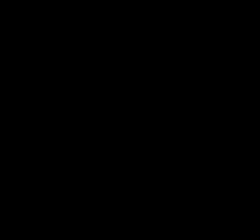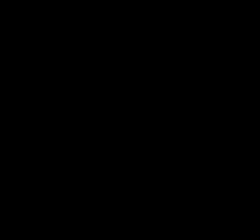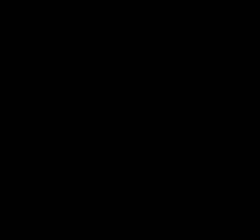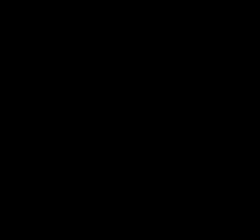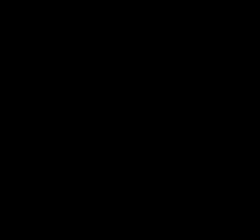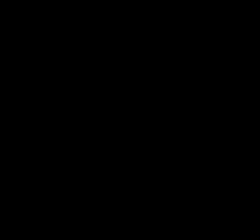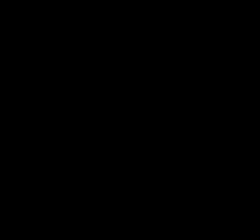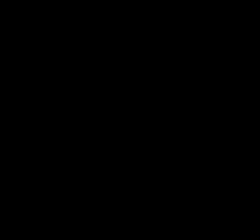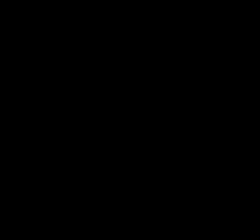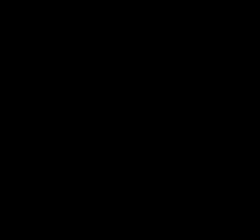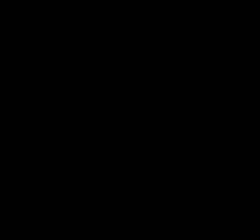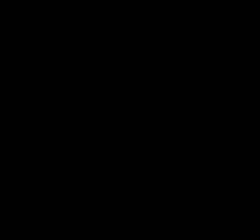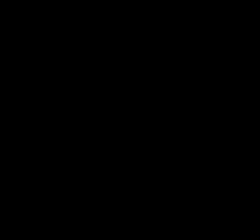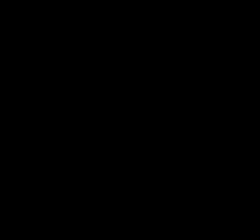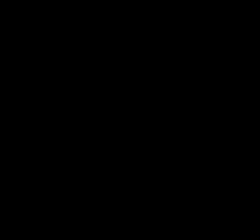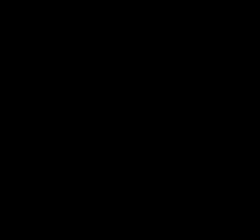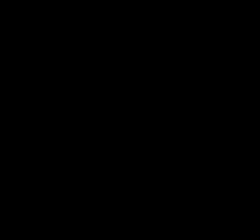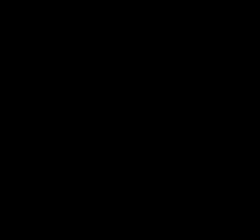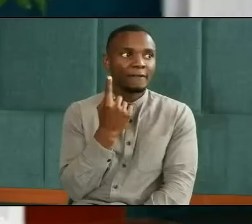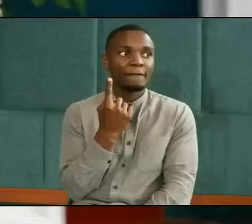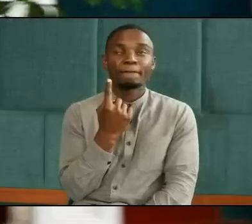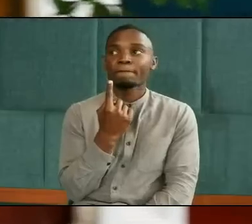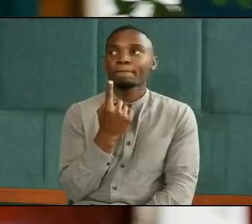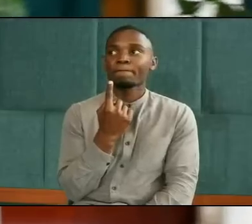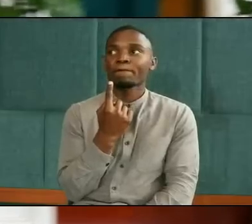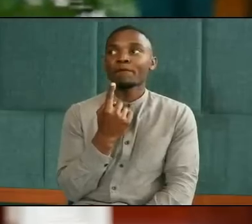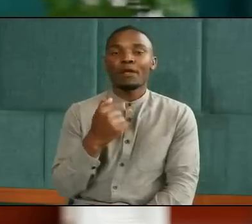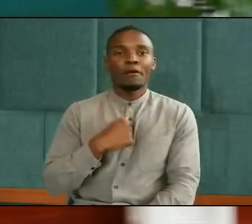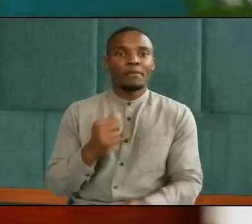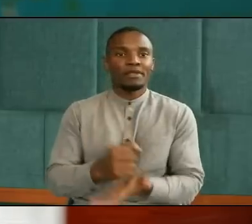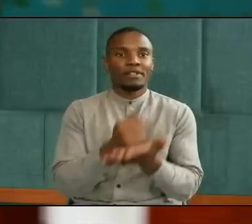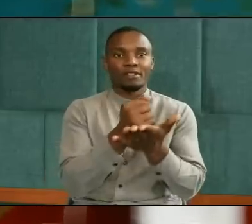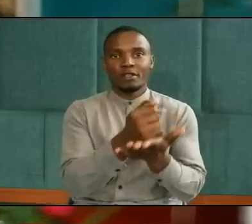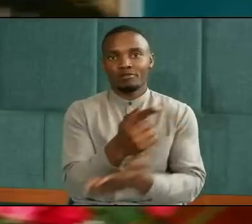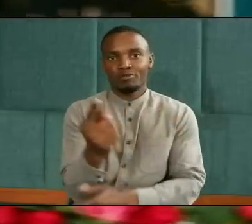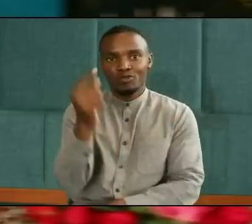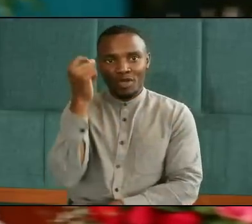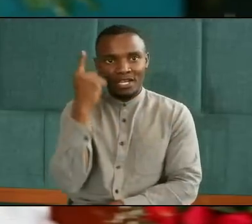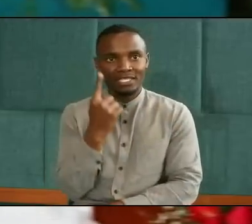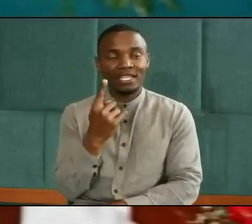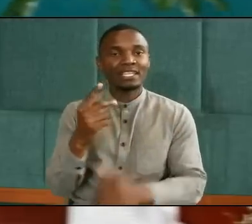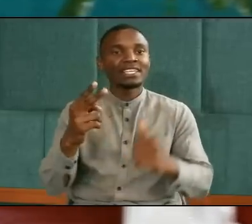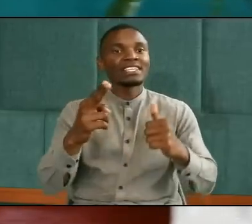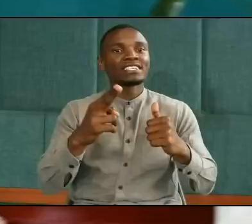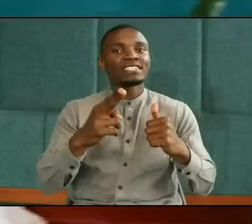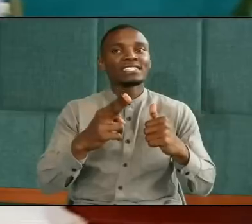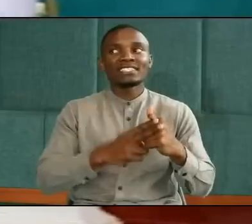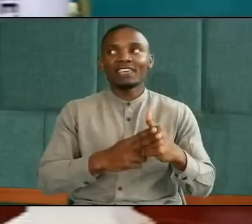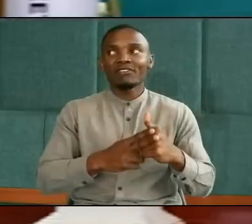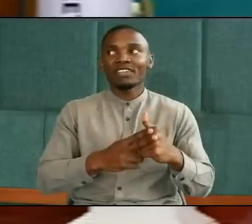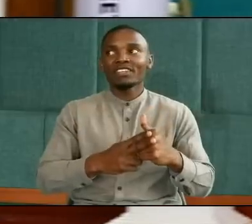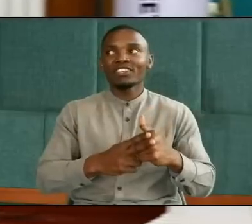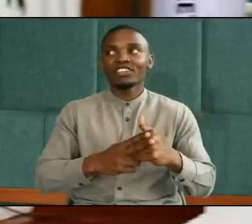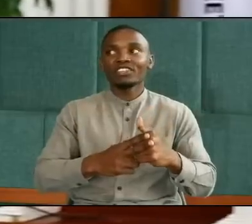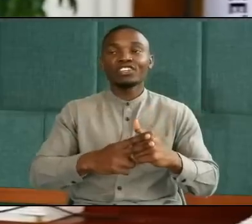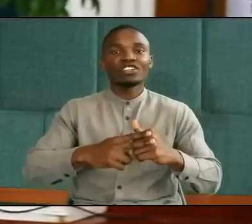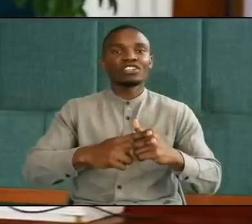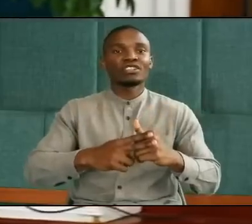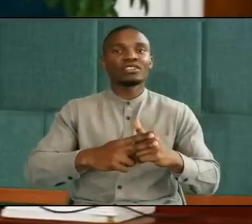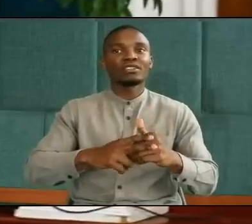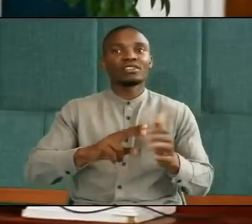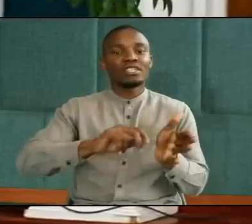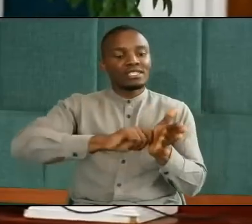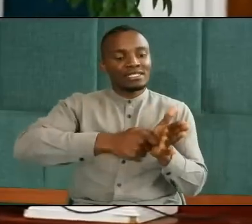back. The church with me? Yes. I'm going to help you with this. The seven churches